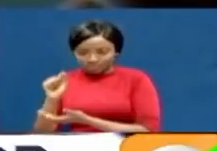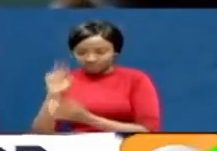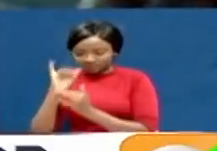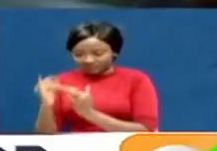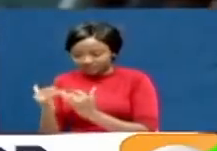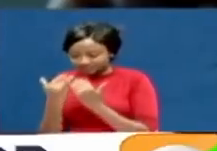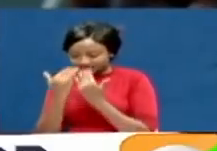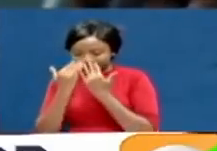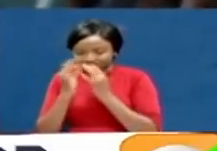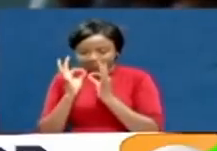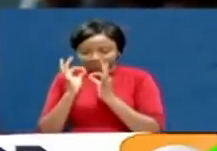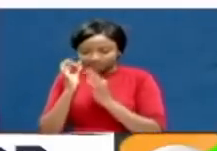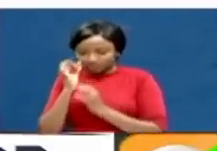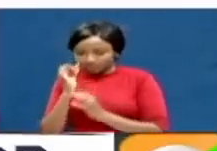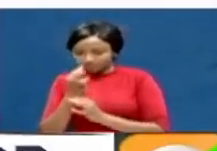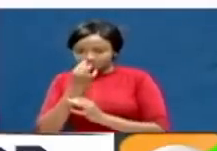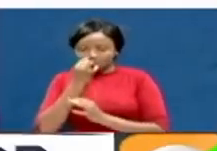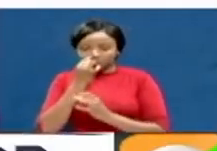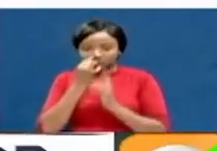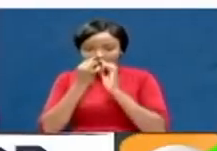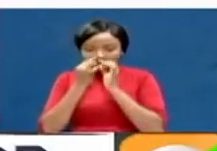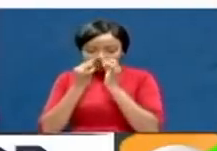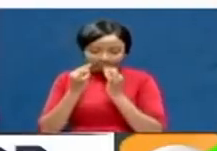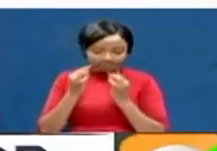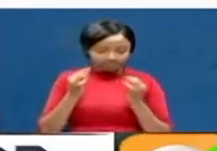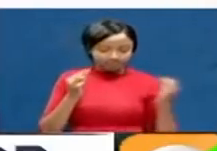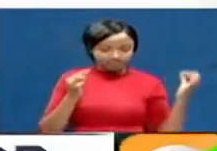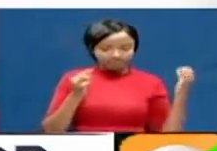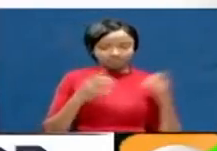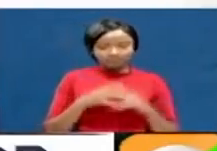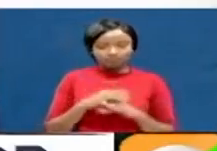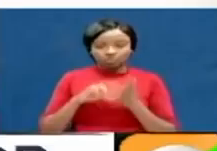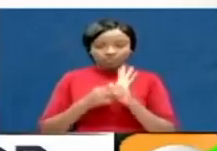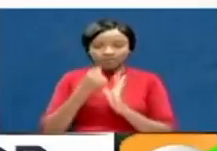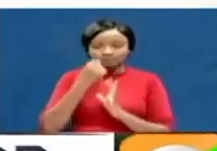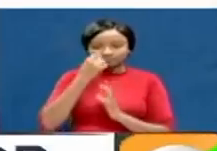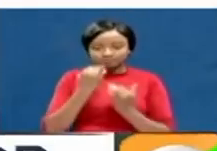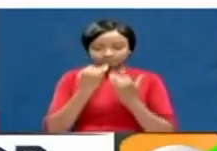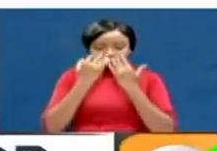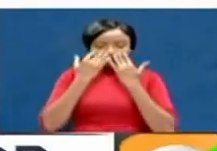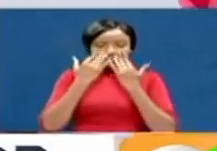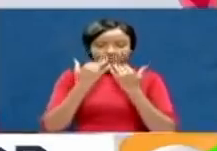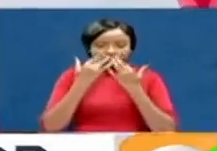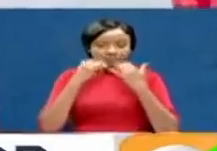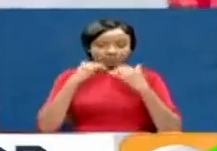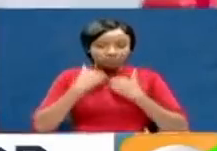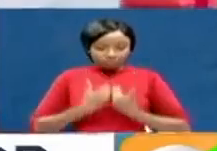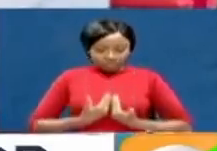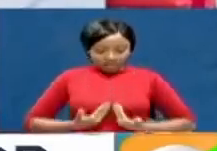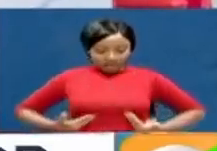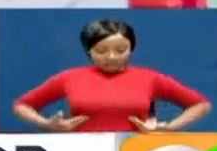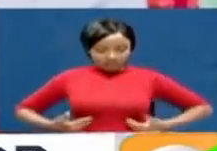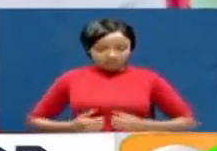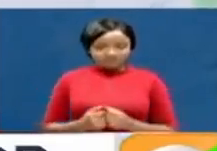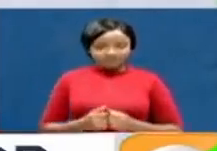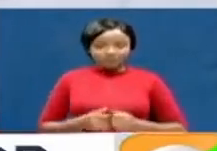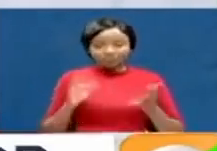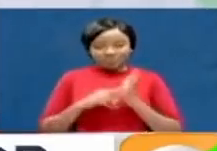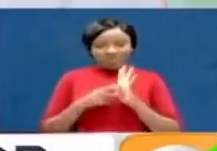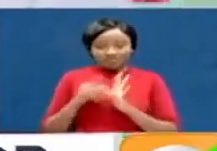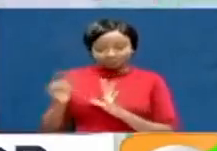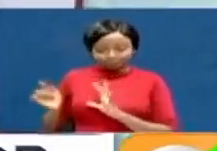tube, which is now going directly into the lung, the trachea of the patient. So now this is